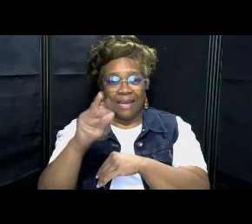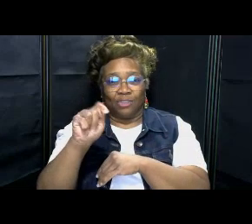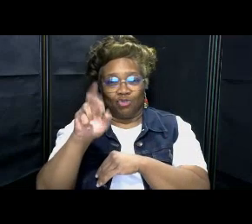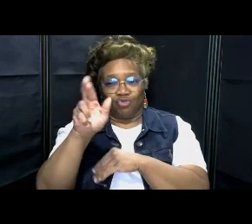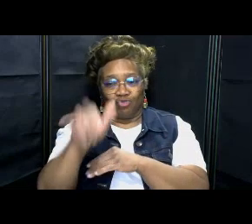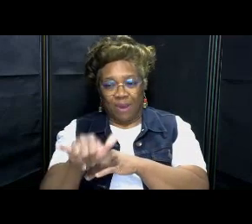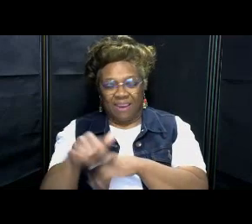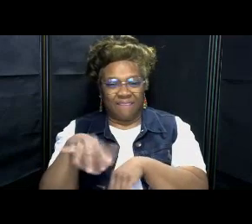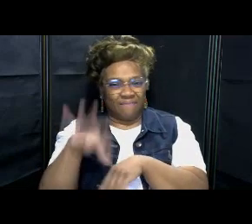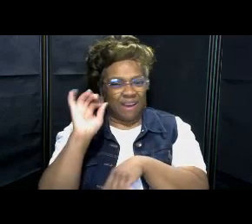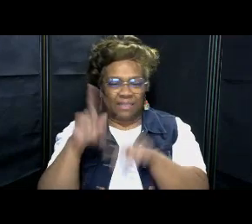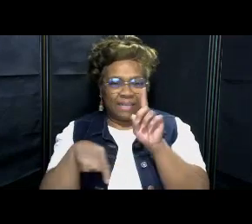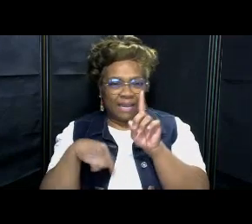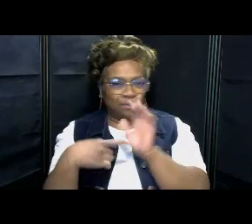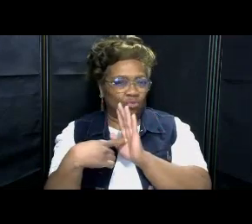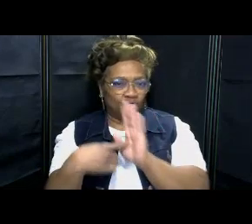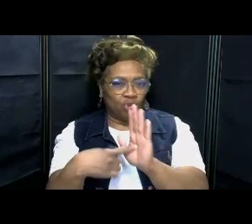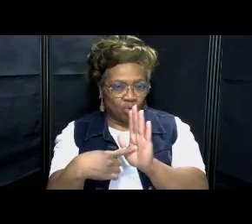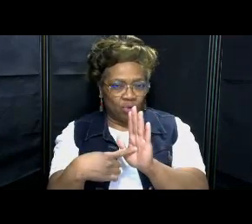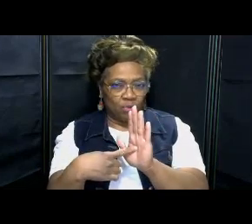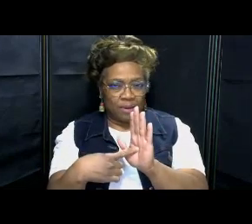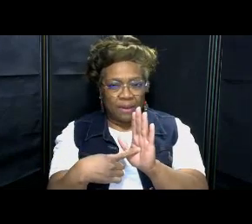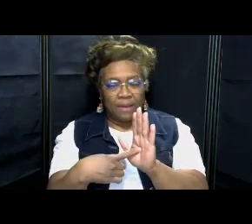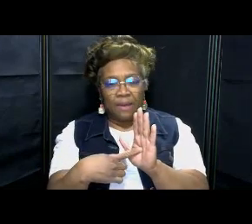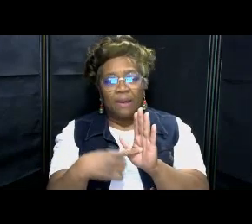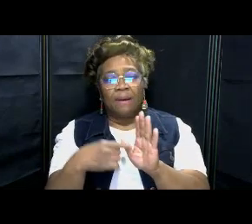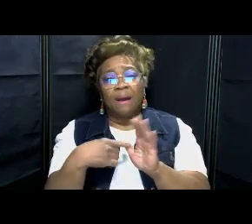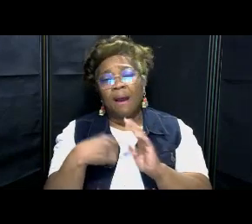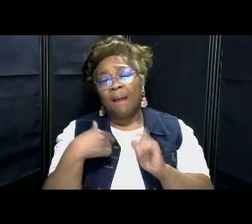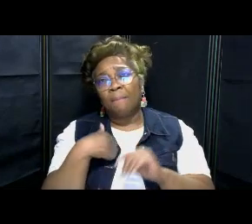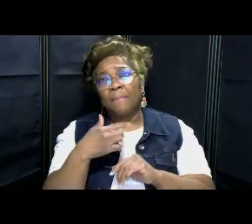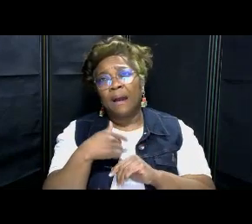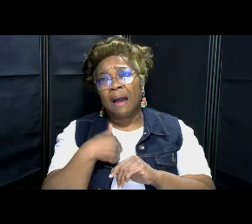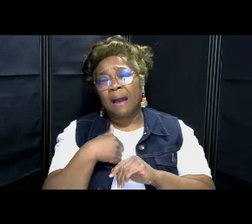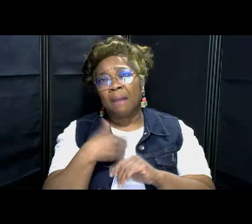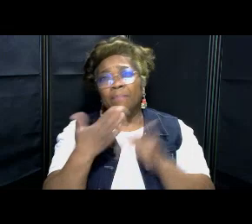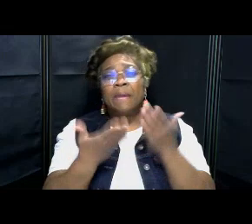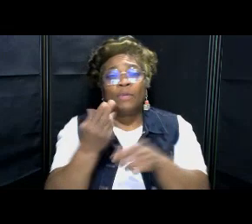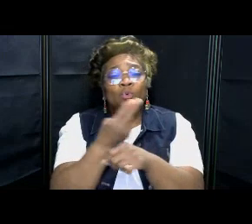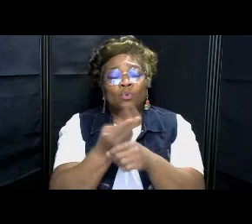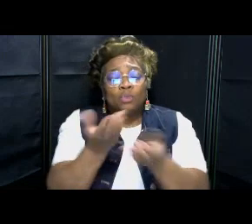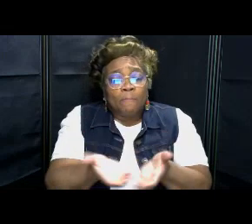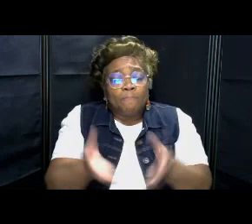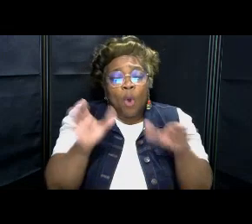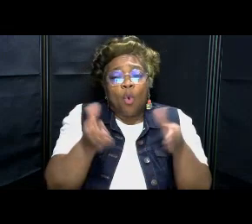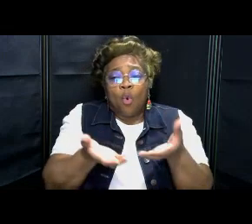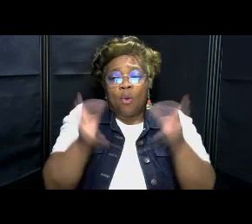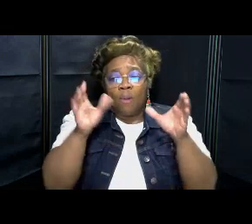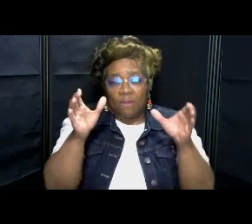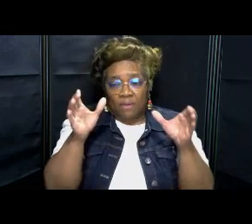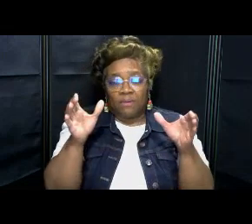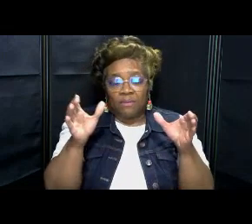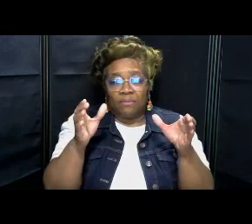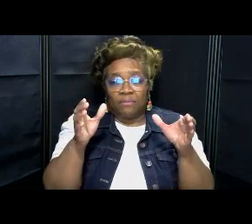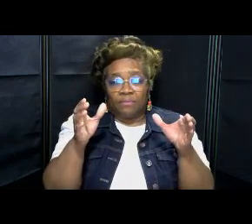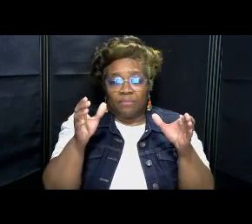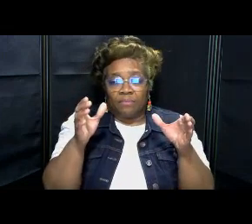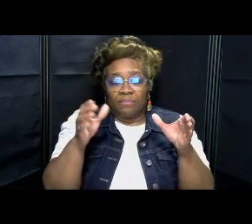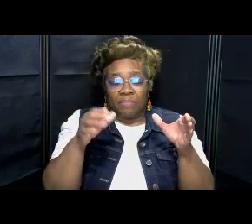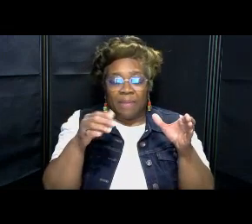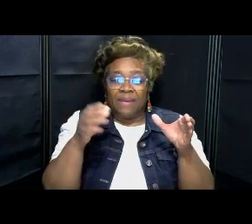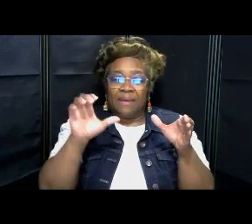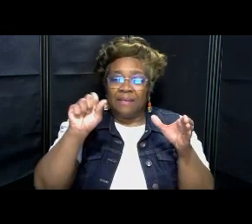needed to just kind of show you. But I would suggest maybe getting a bowl getting a bowl and having that, putting some sand, putting